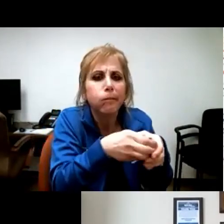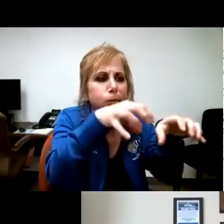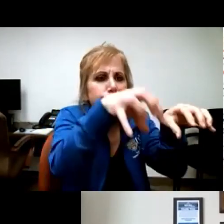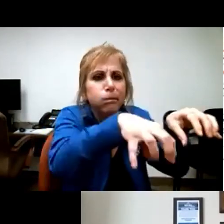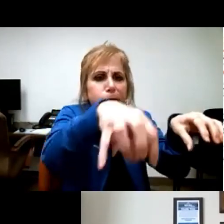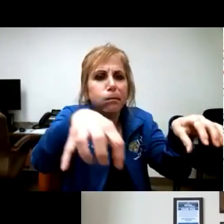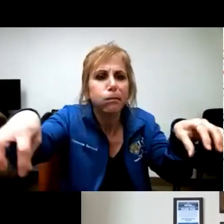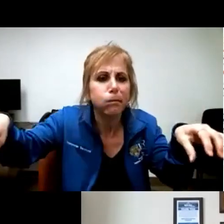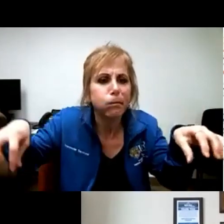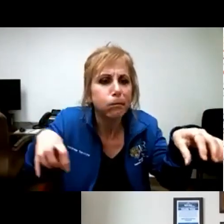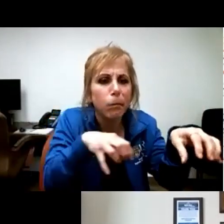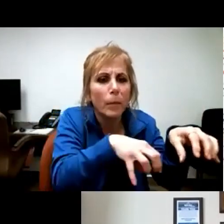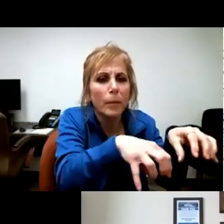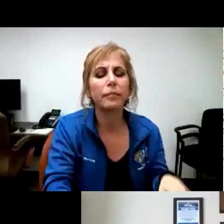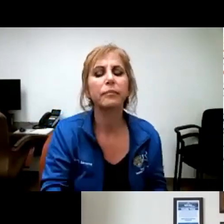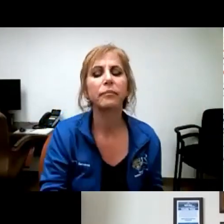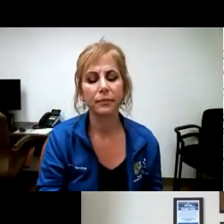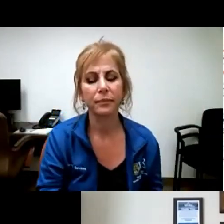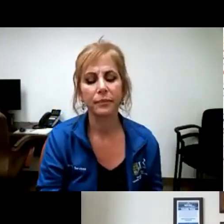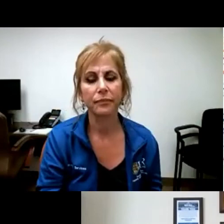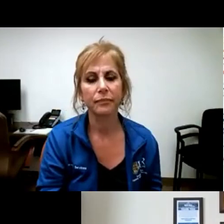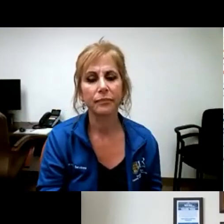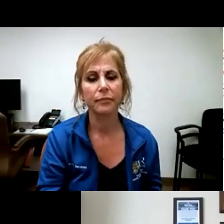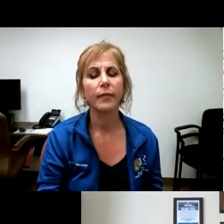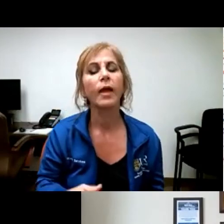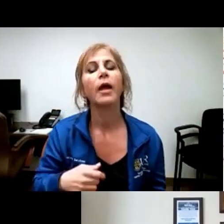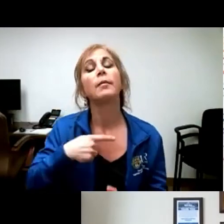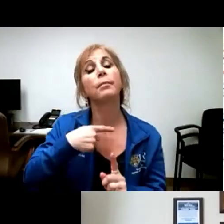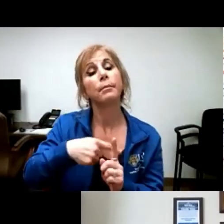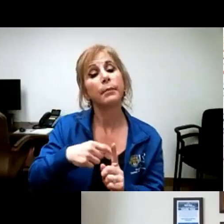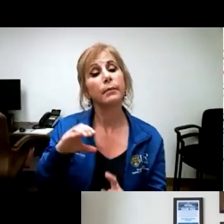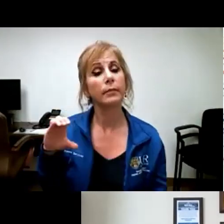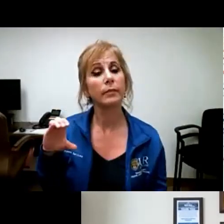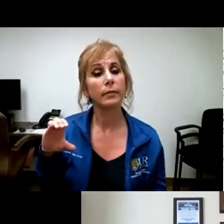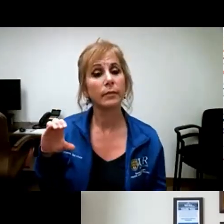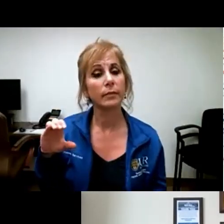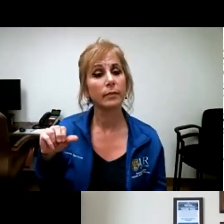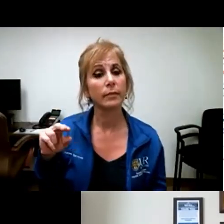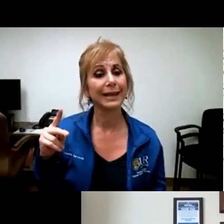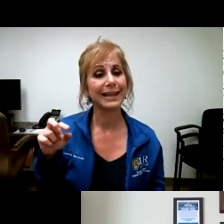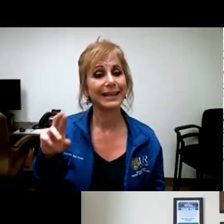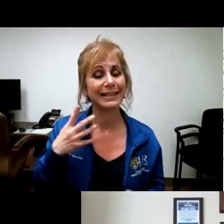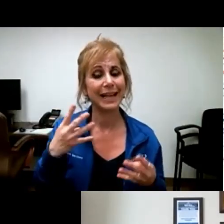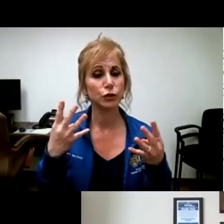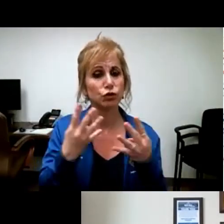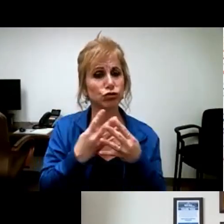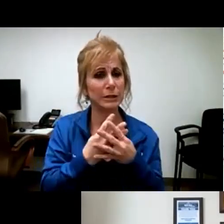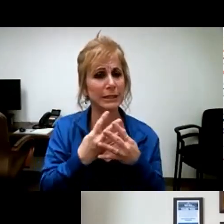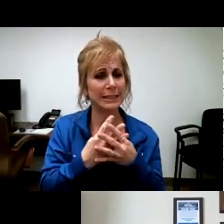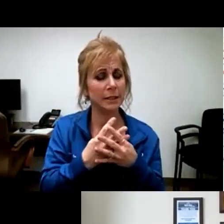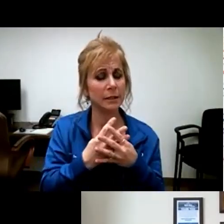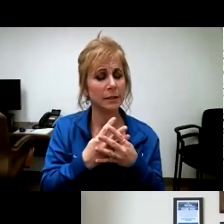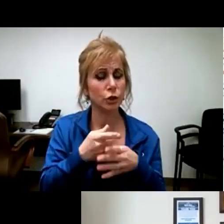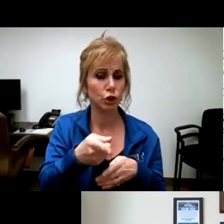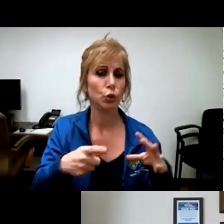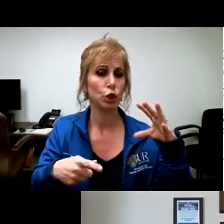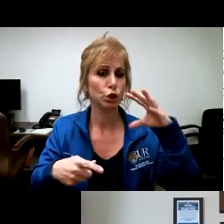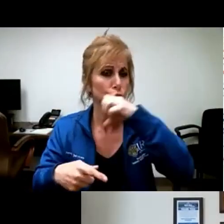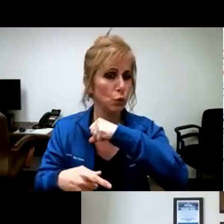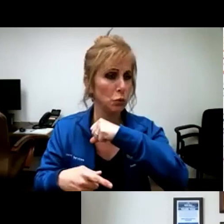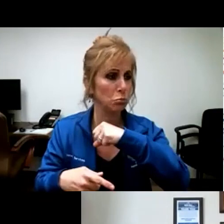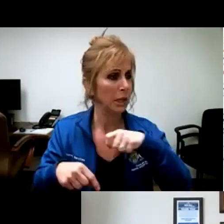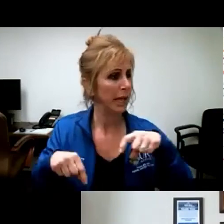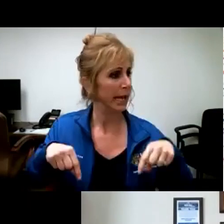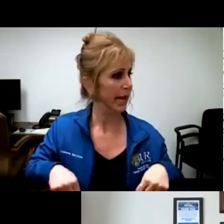of work with cancer screenings because, you know, again, with the big picture data, you may think that screening isn't a problem in our region, but there are